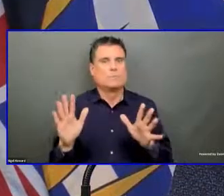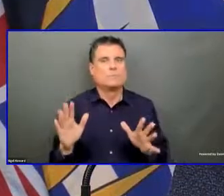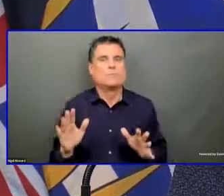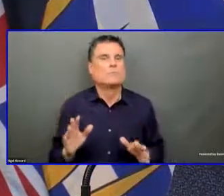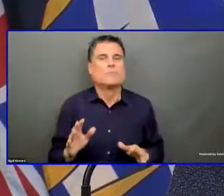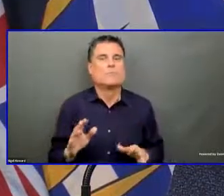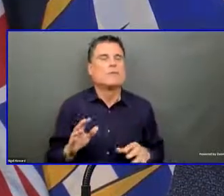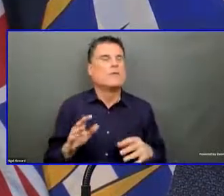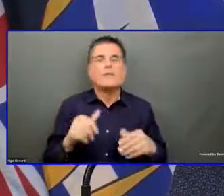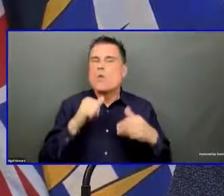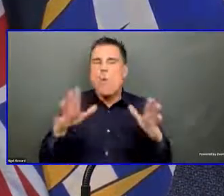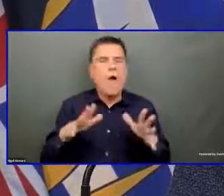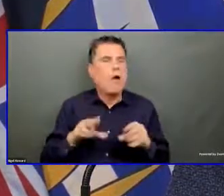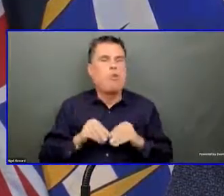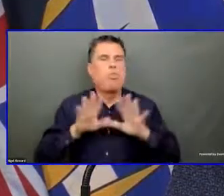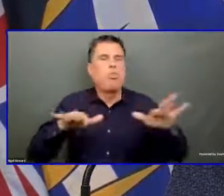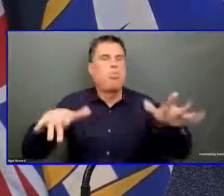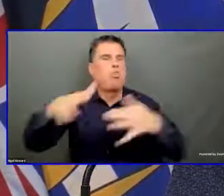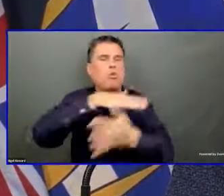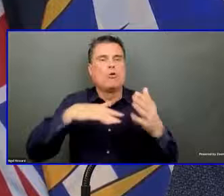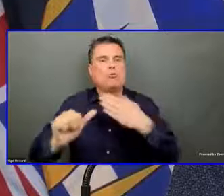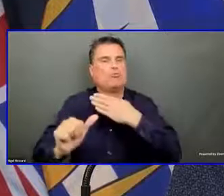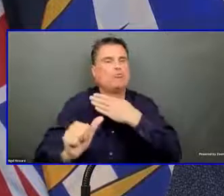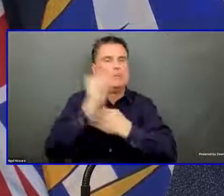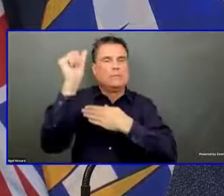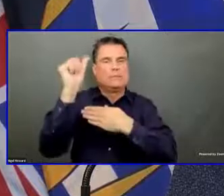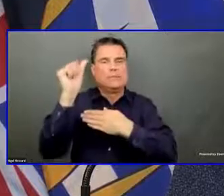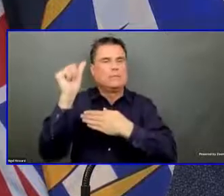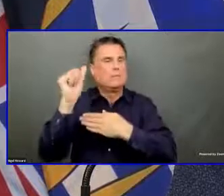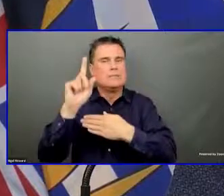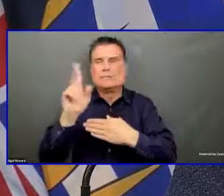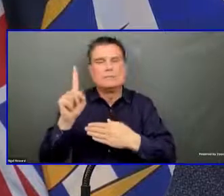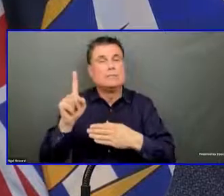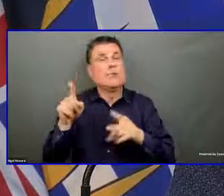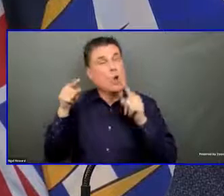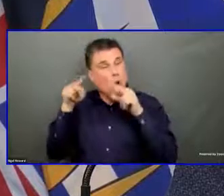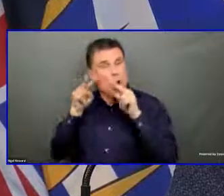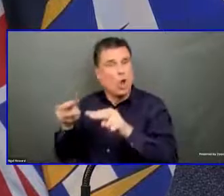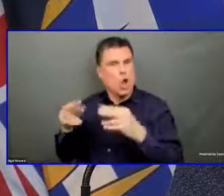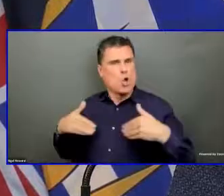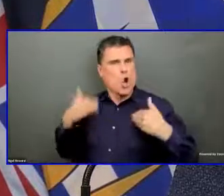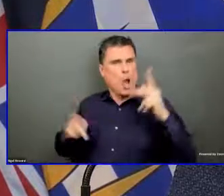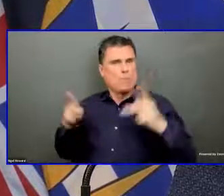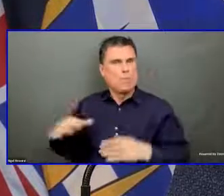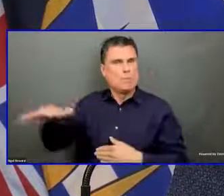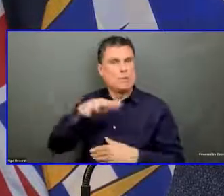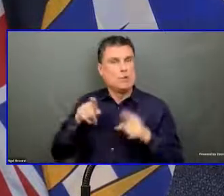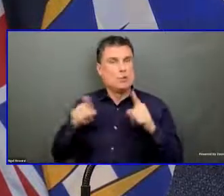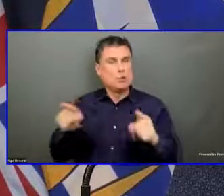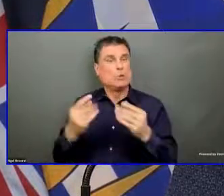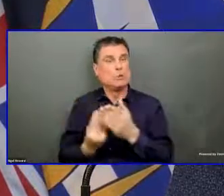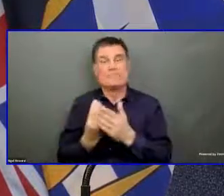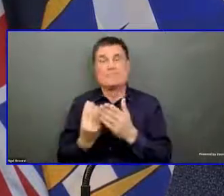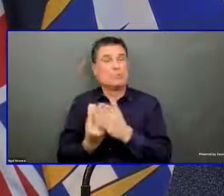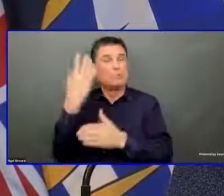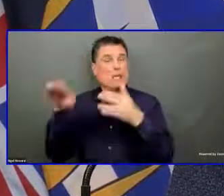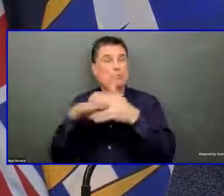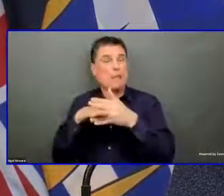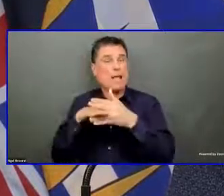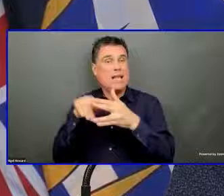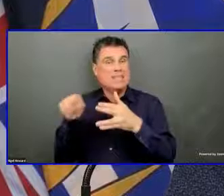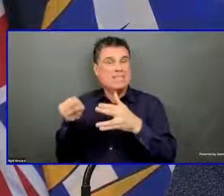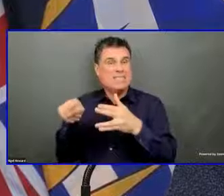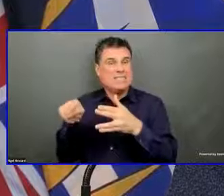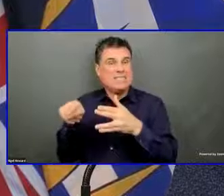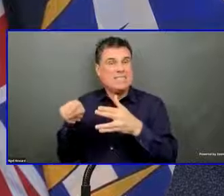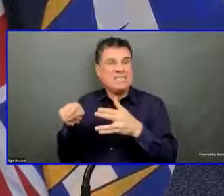for young people over this coming March break. So find ways to go explore in your neighborhood. Find ways to go to a park